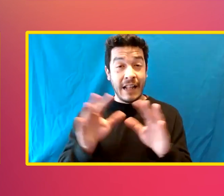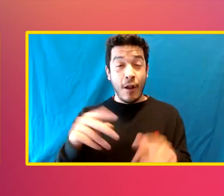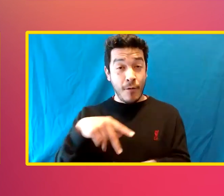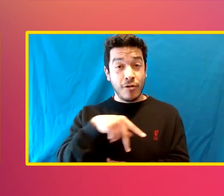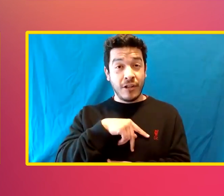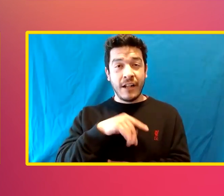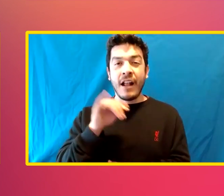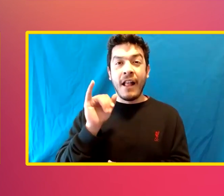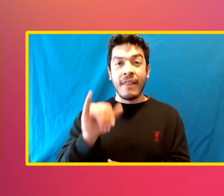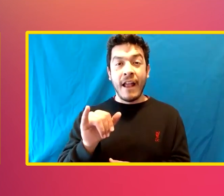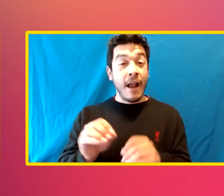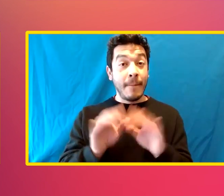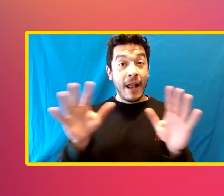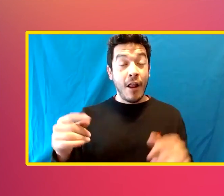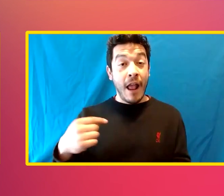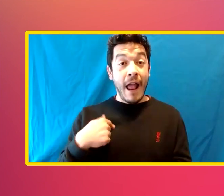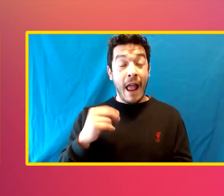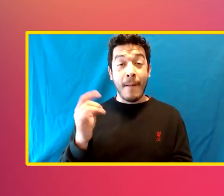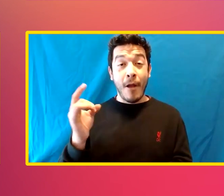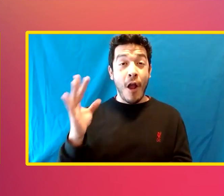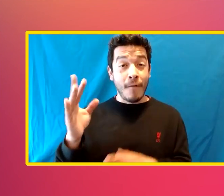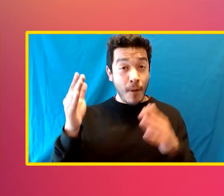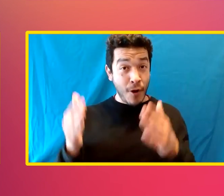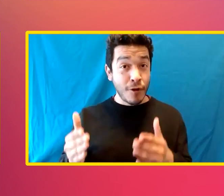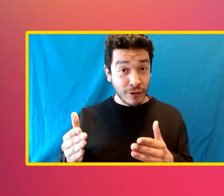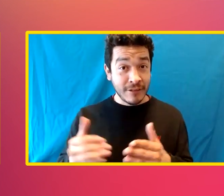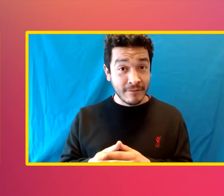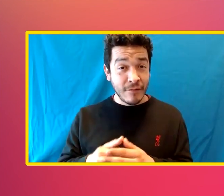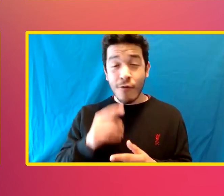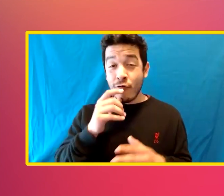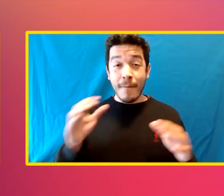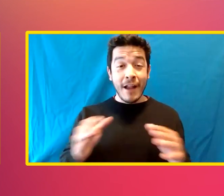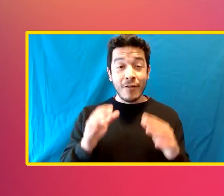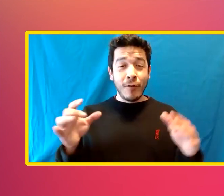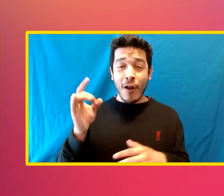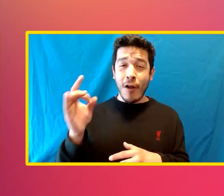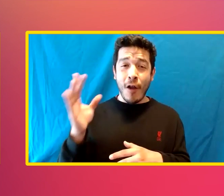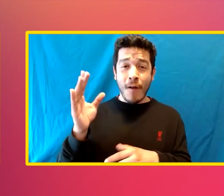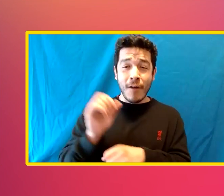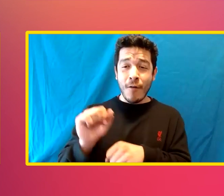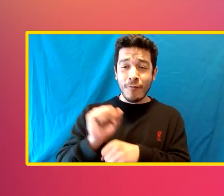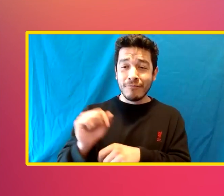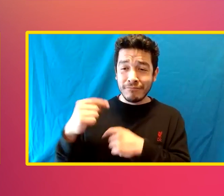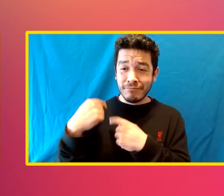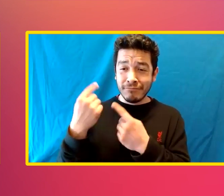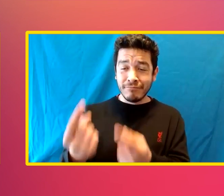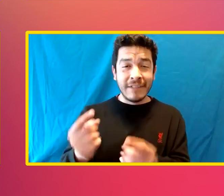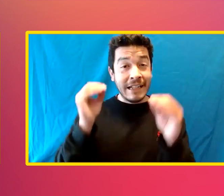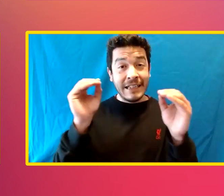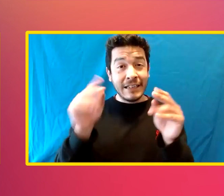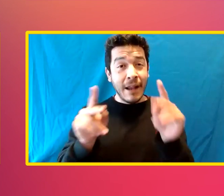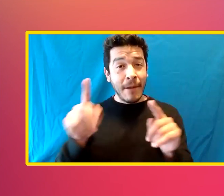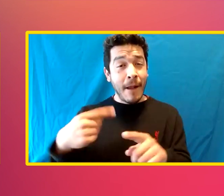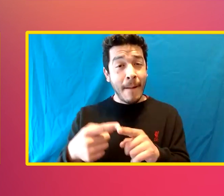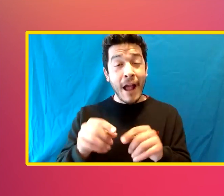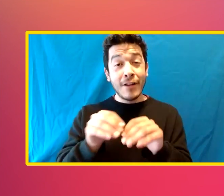that apparently I am a horrible person who's been doing horrible things in the world, teaching people